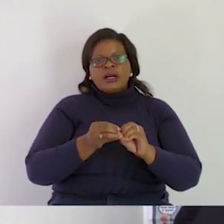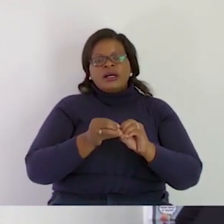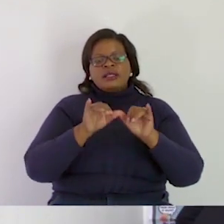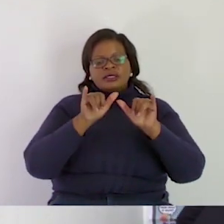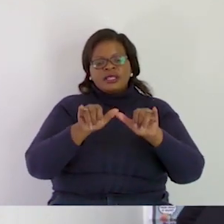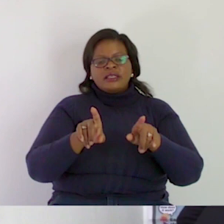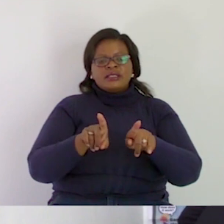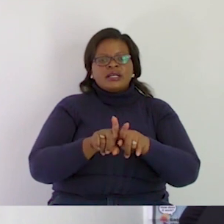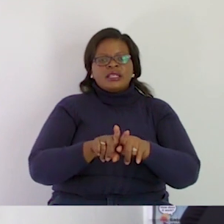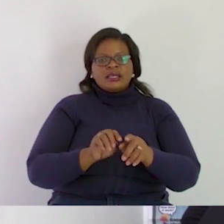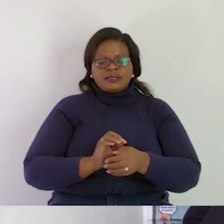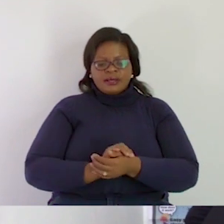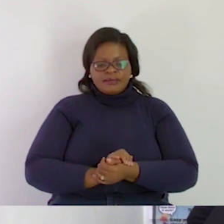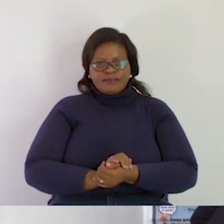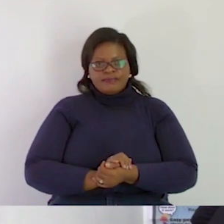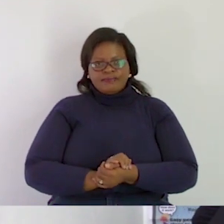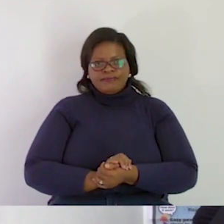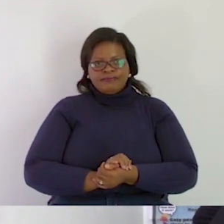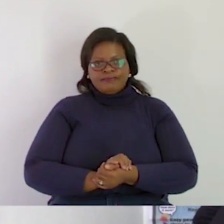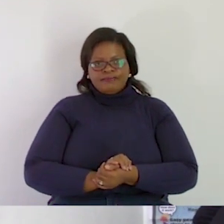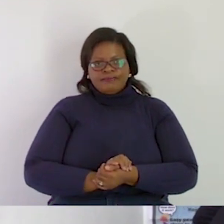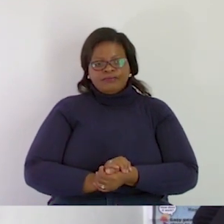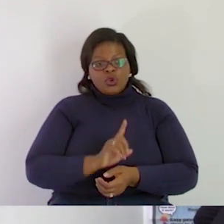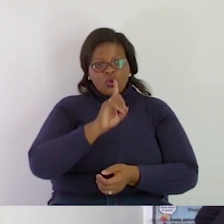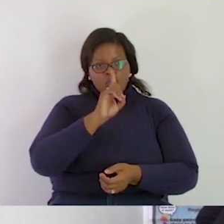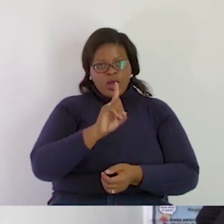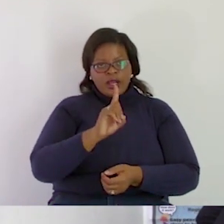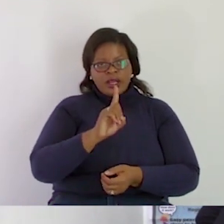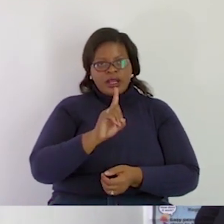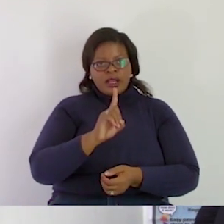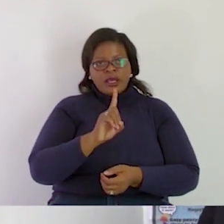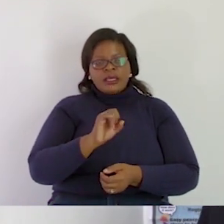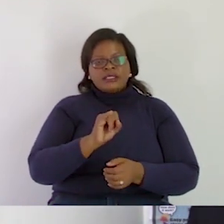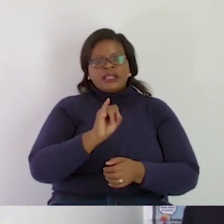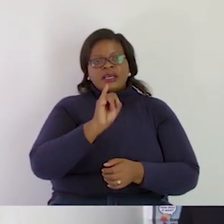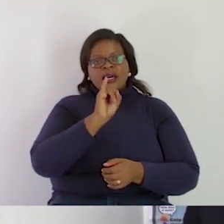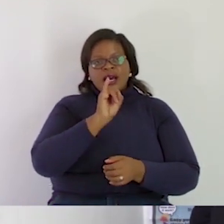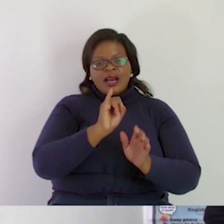1 is an identity element